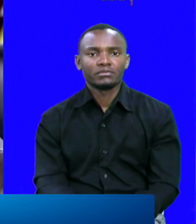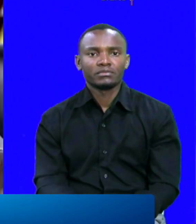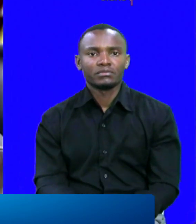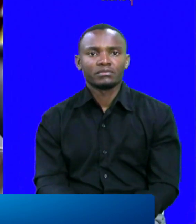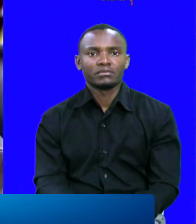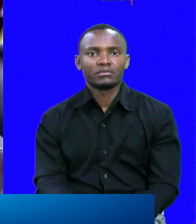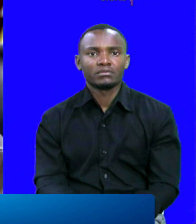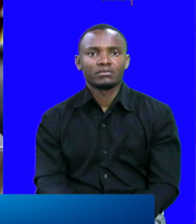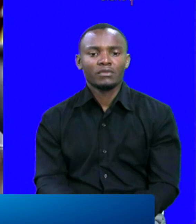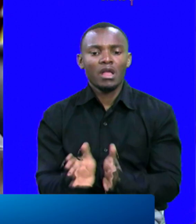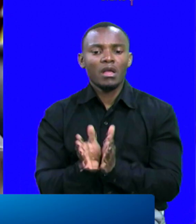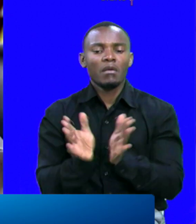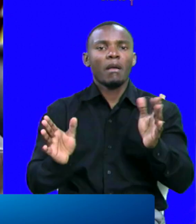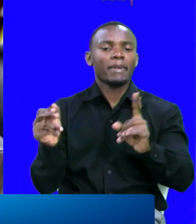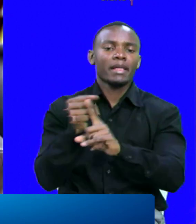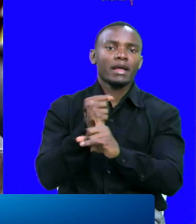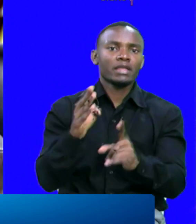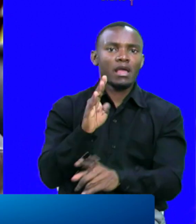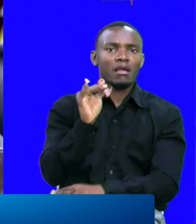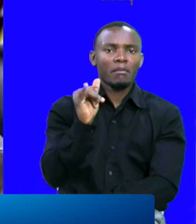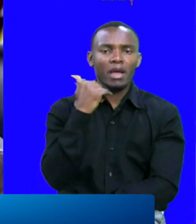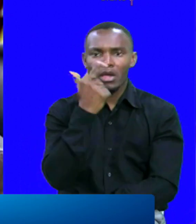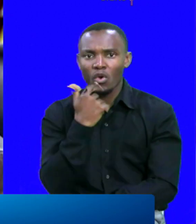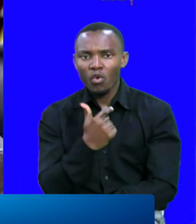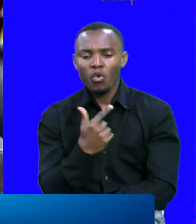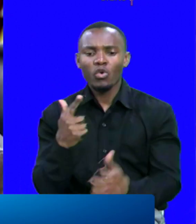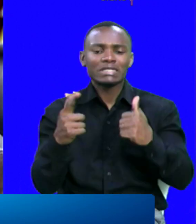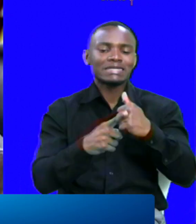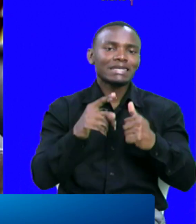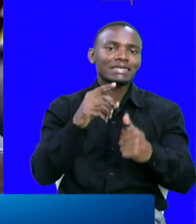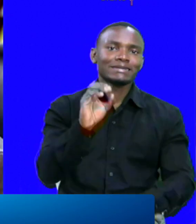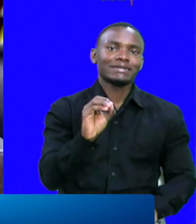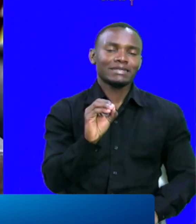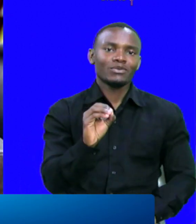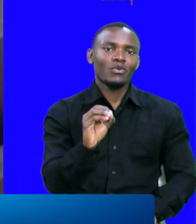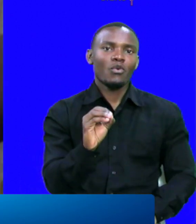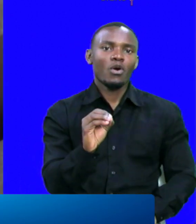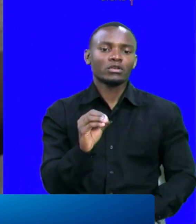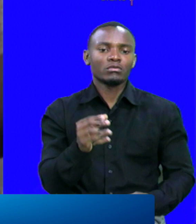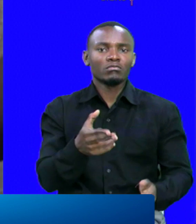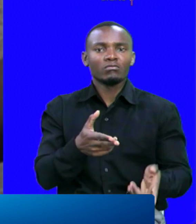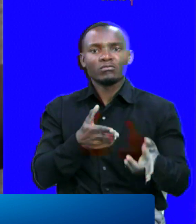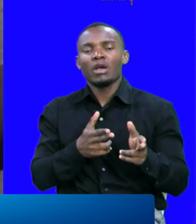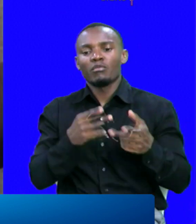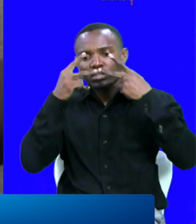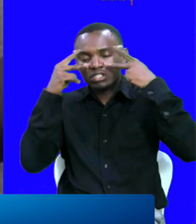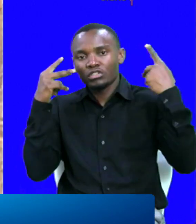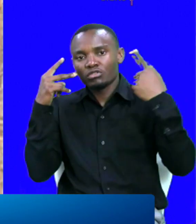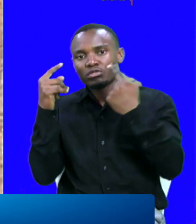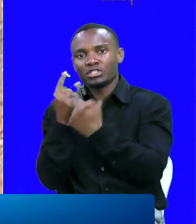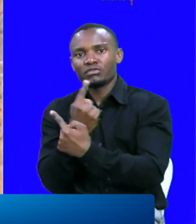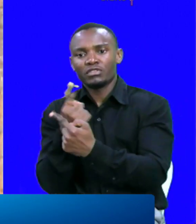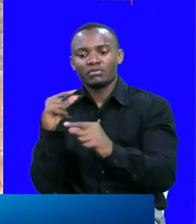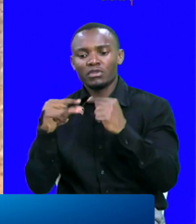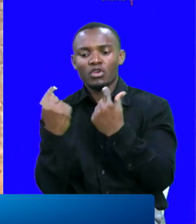over 60 Al-Shabaab terrorists were killed during Tuesday's attempted terror attack targeting four fleets of